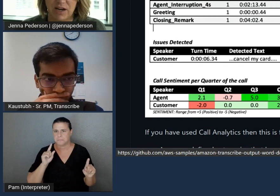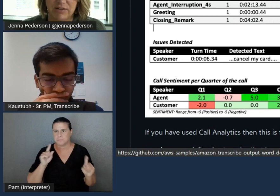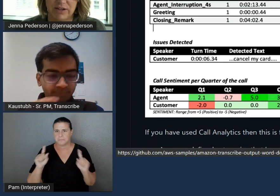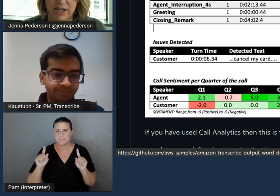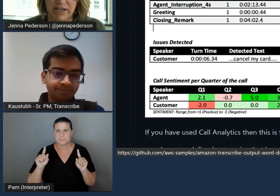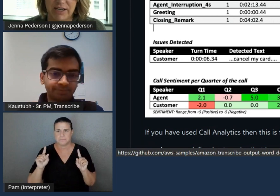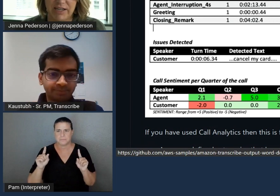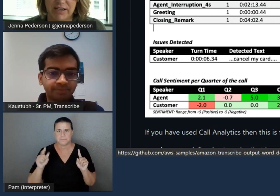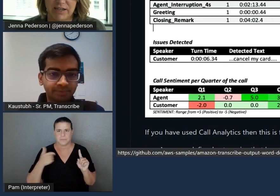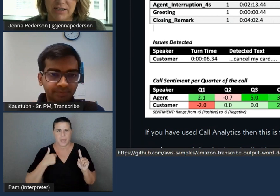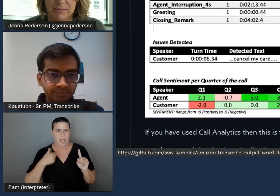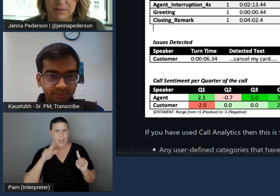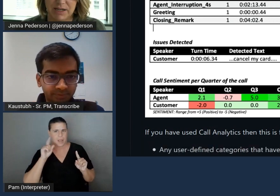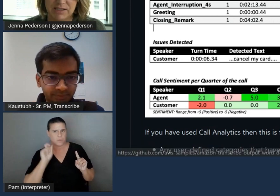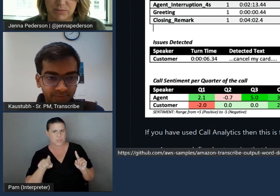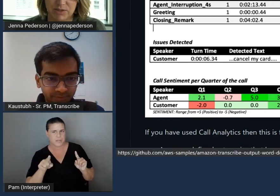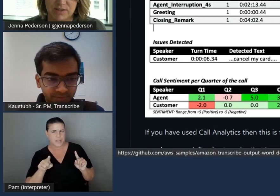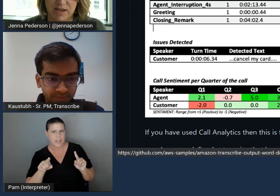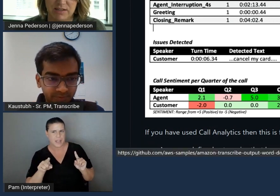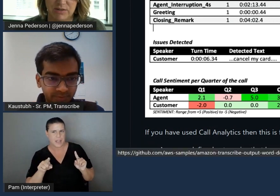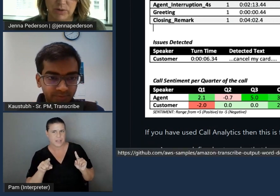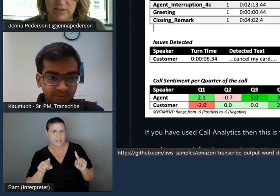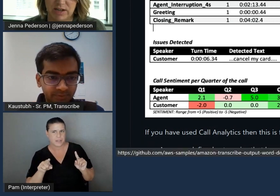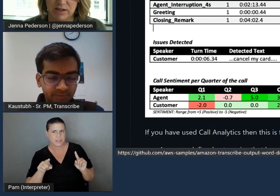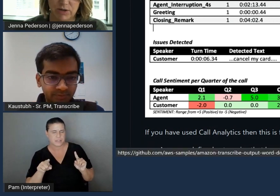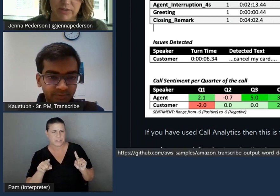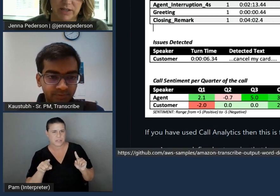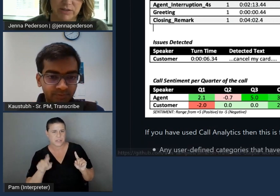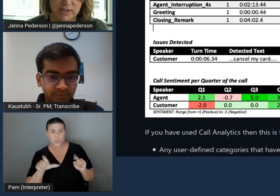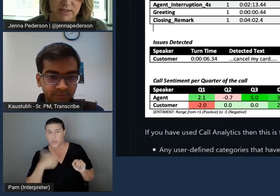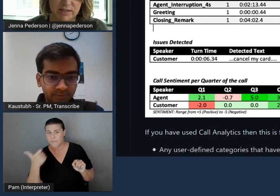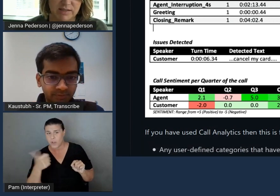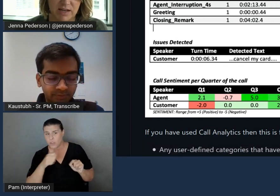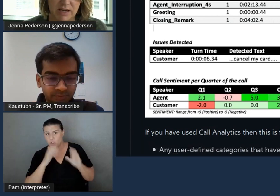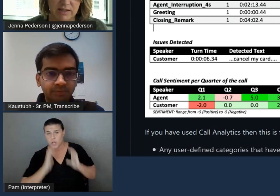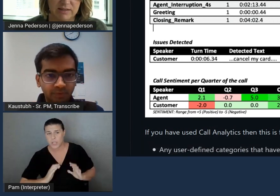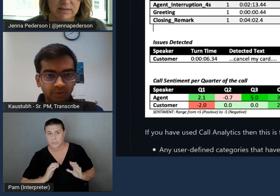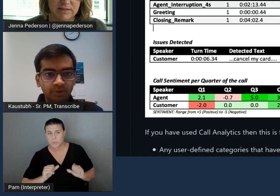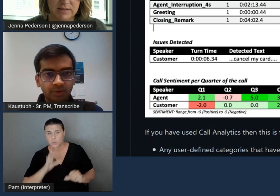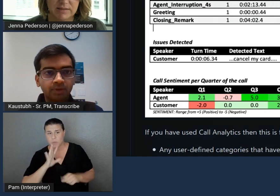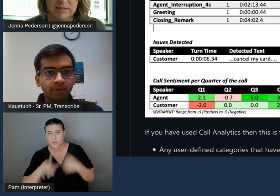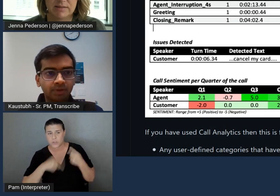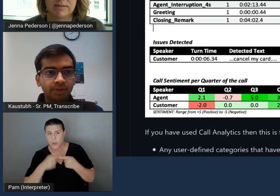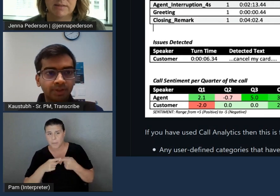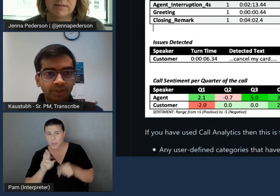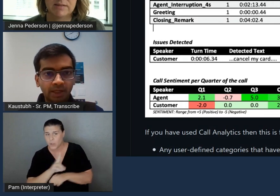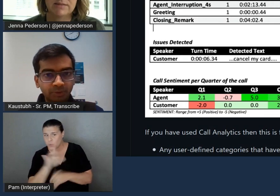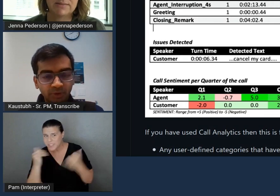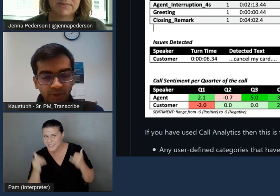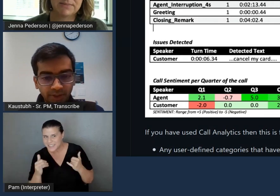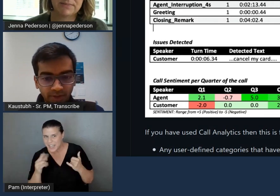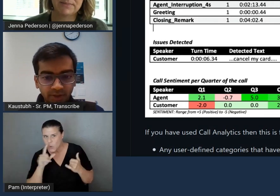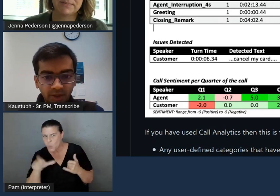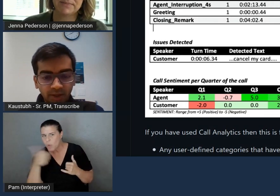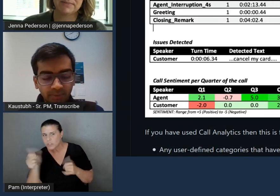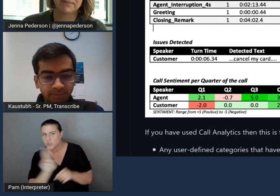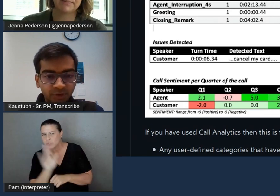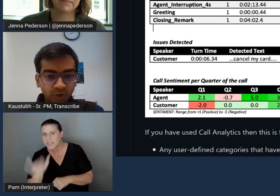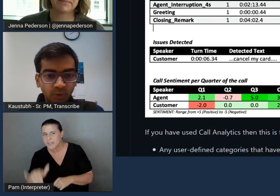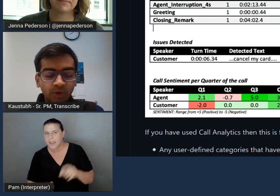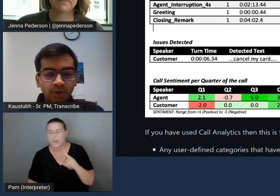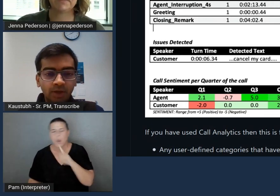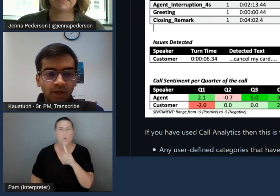I just was going to ask, are there any customers that we can talk about that are using this today? Absolutely,